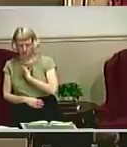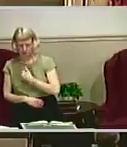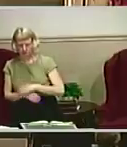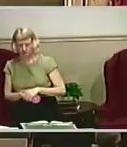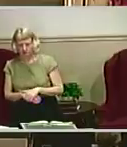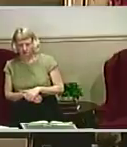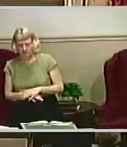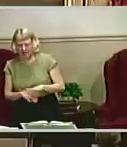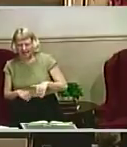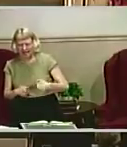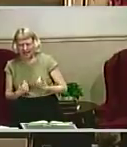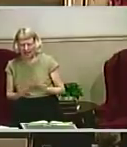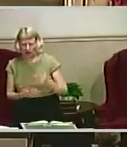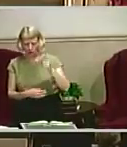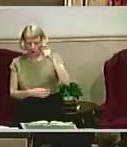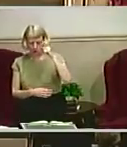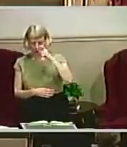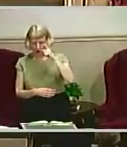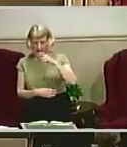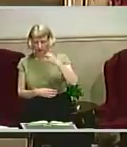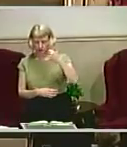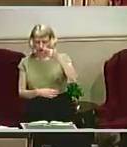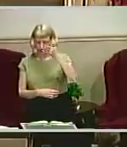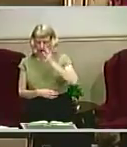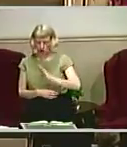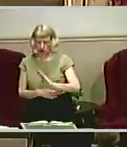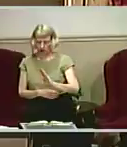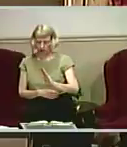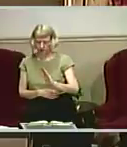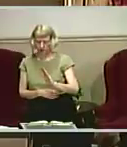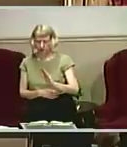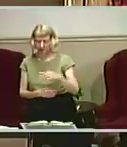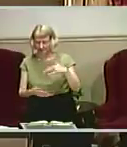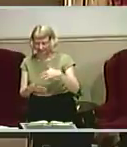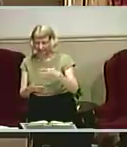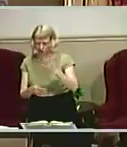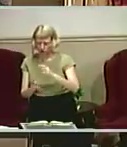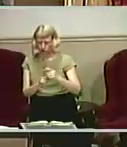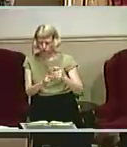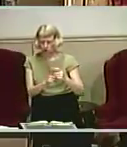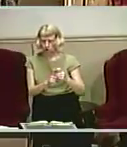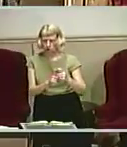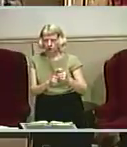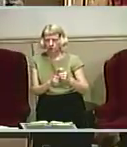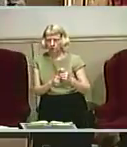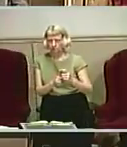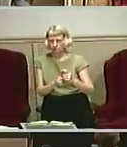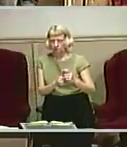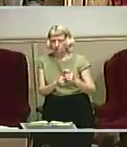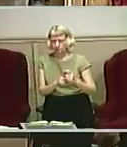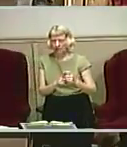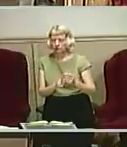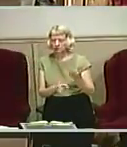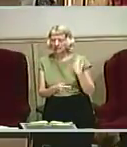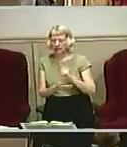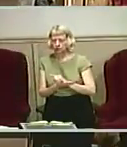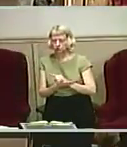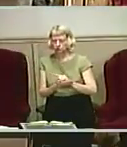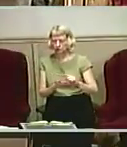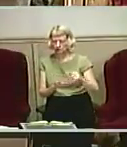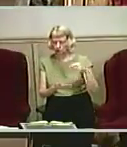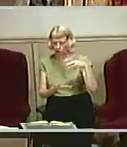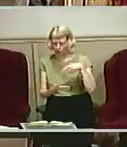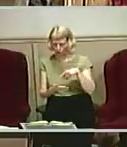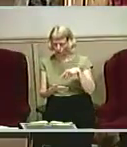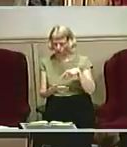Well, how can we be wiser in God's eyes? Well, part of that is studying the Word of God. And that's what we were looking at last week. We can